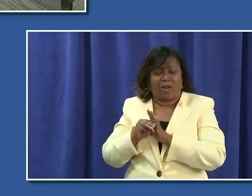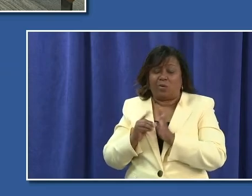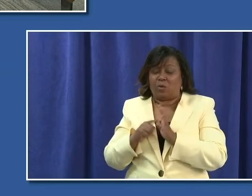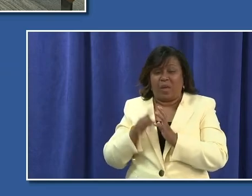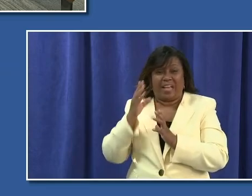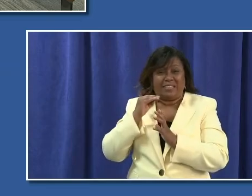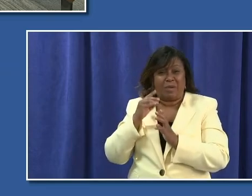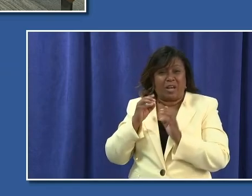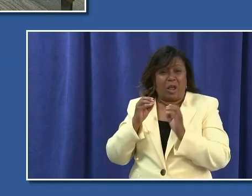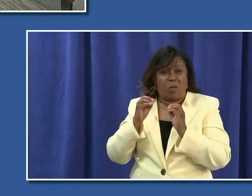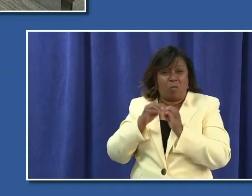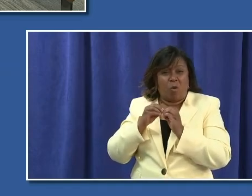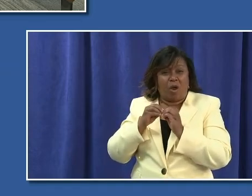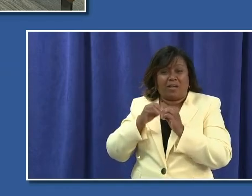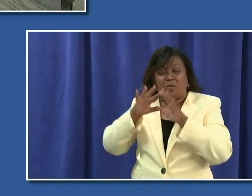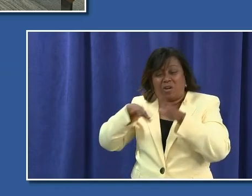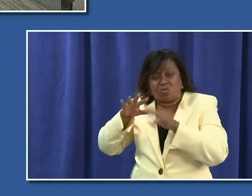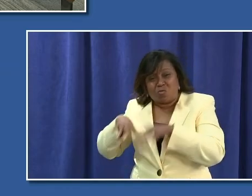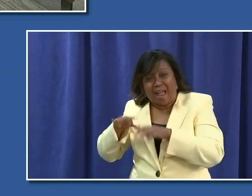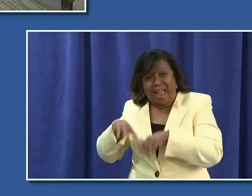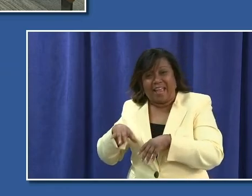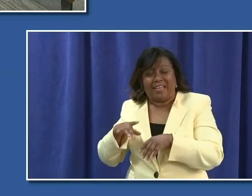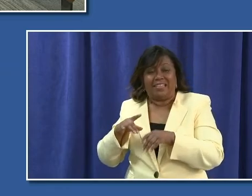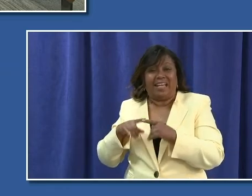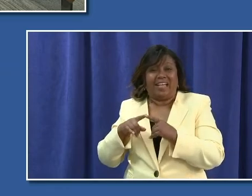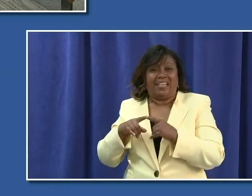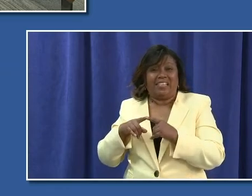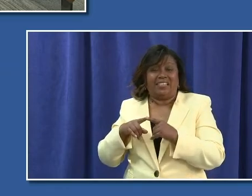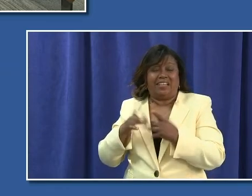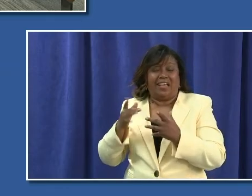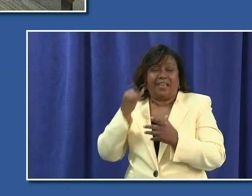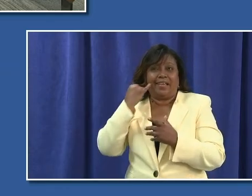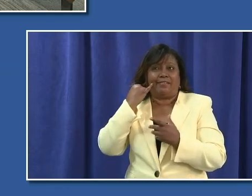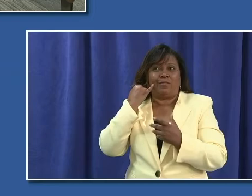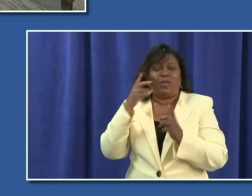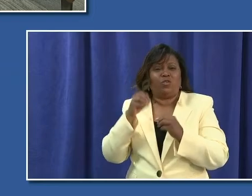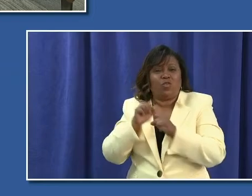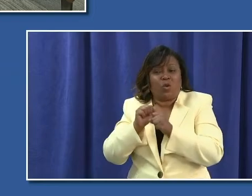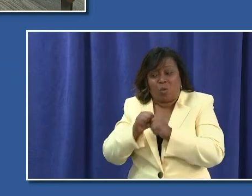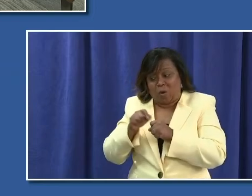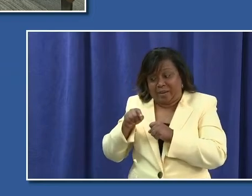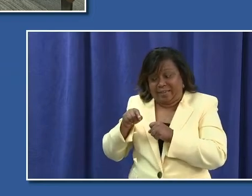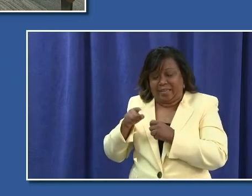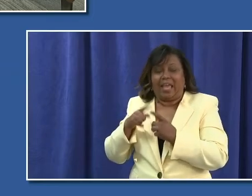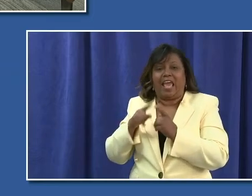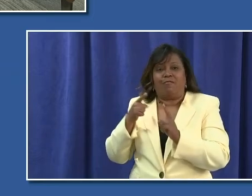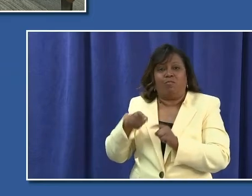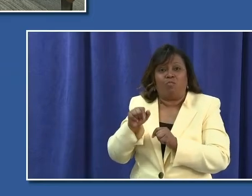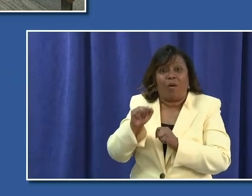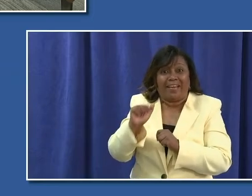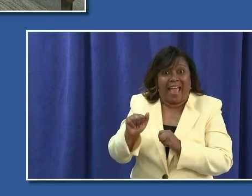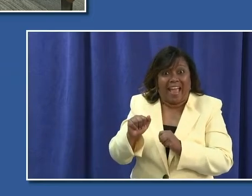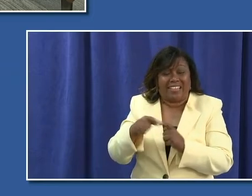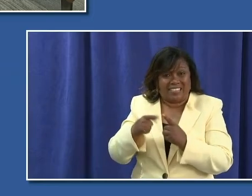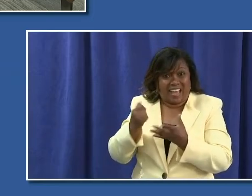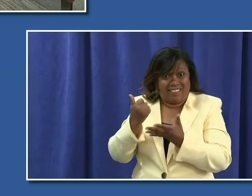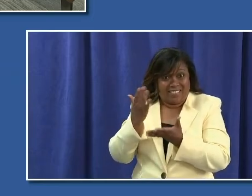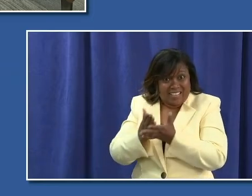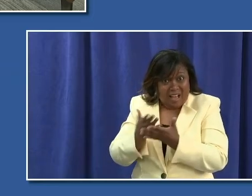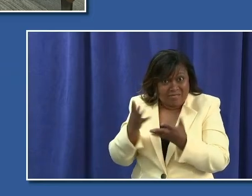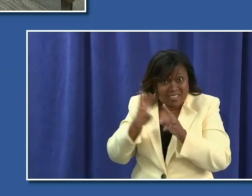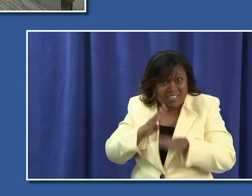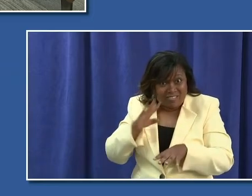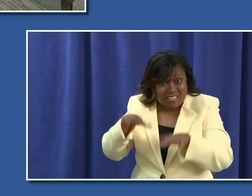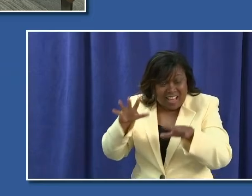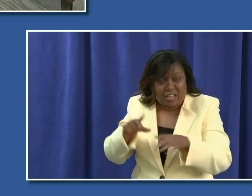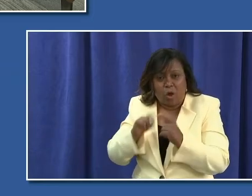we're experiencing more 100-year rains. You know, if we do the work at point A, does that actually relieve the flooding, or